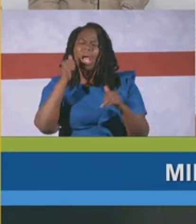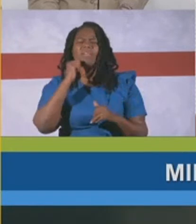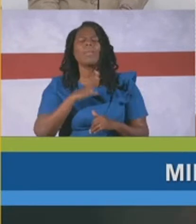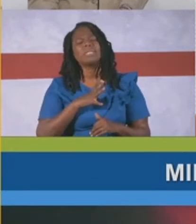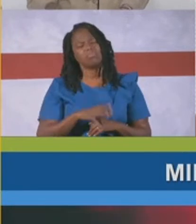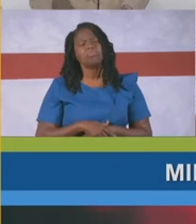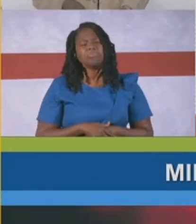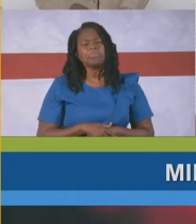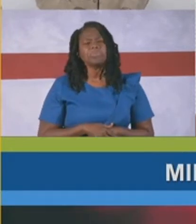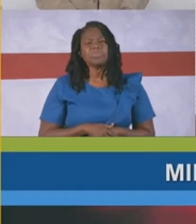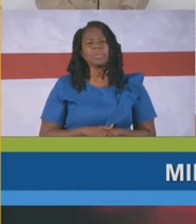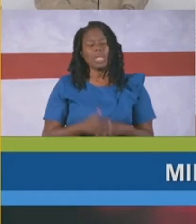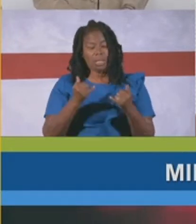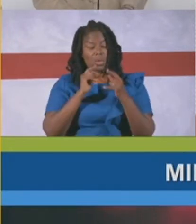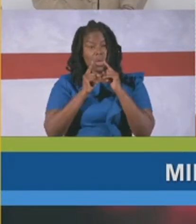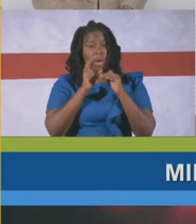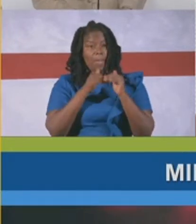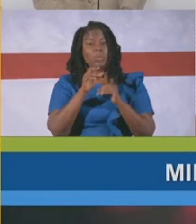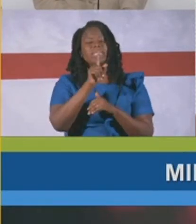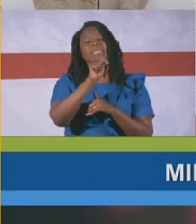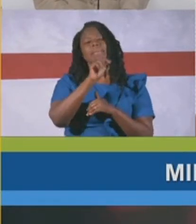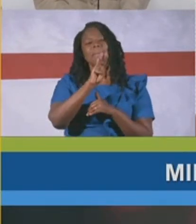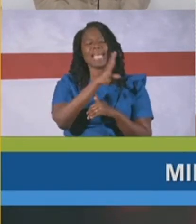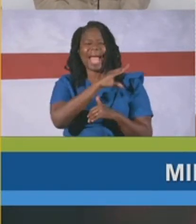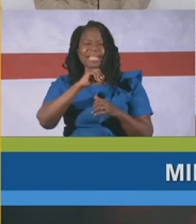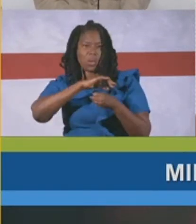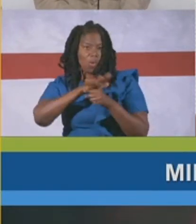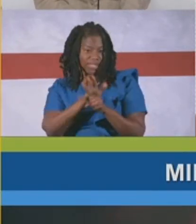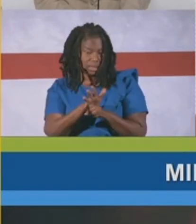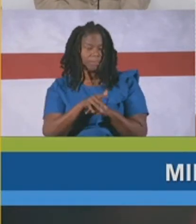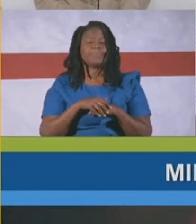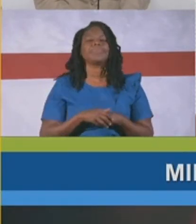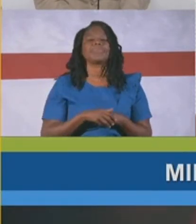TB and COVID. Very interesting,